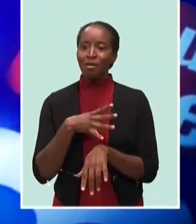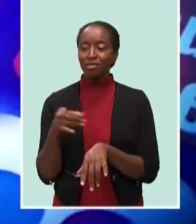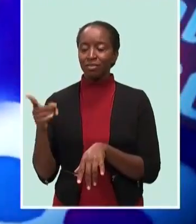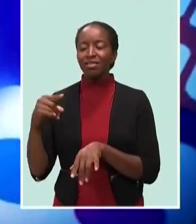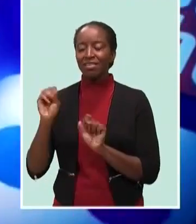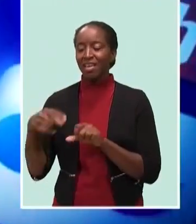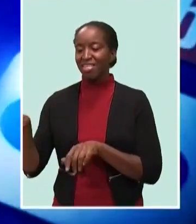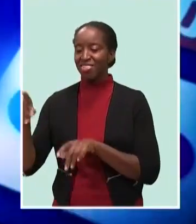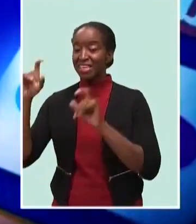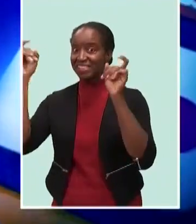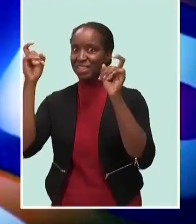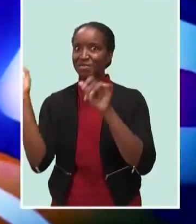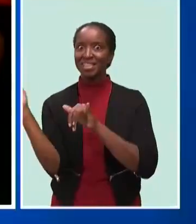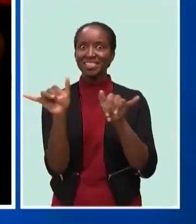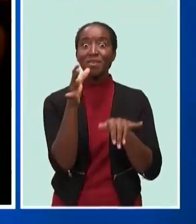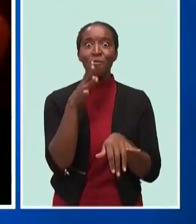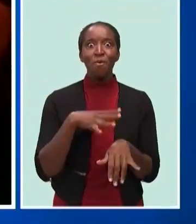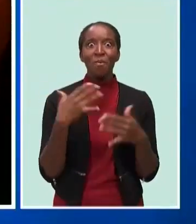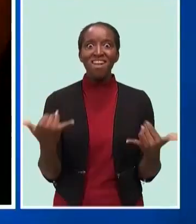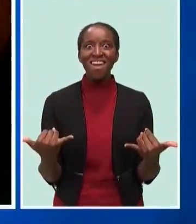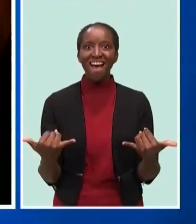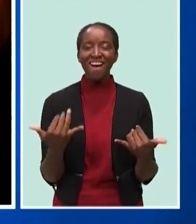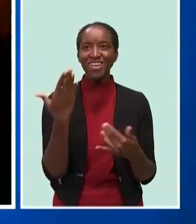her cancer-free.